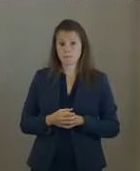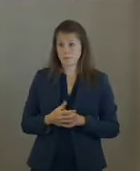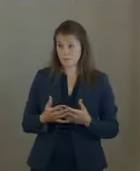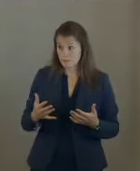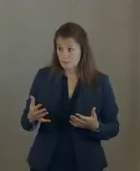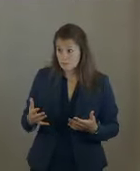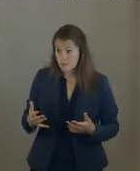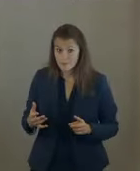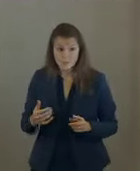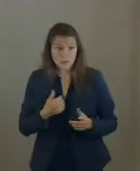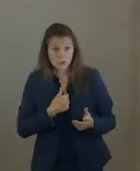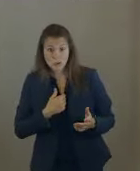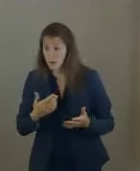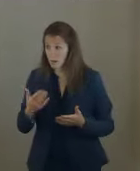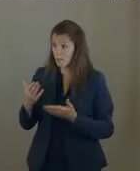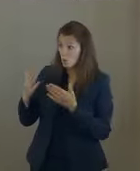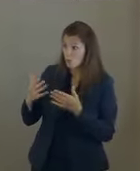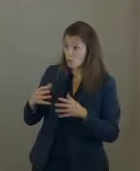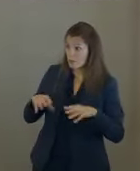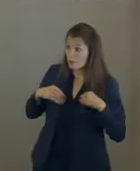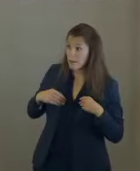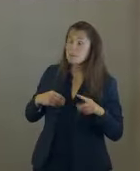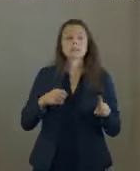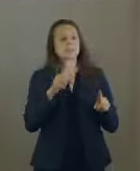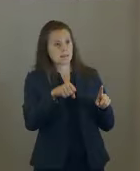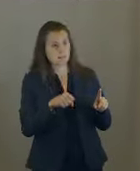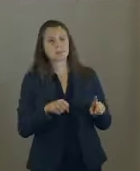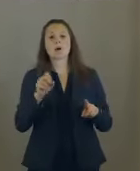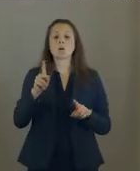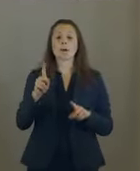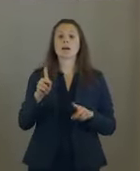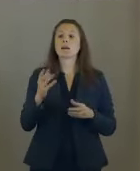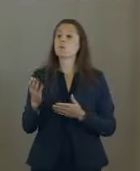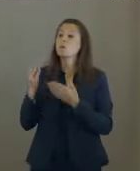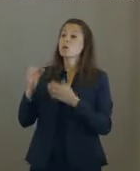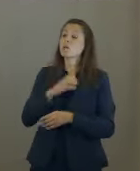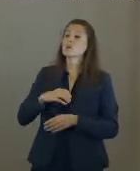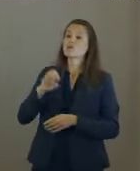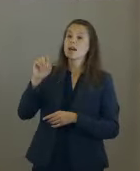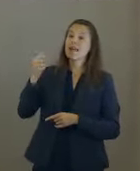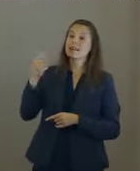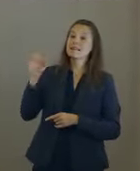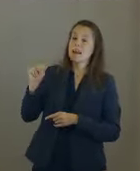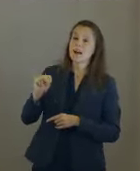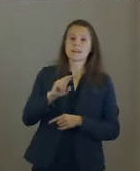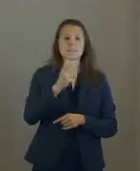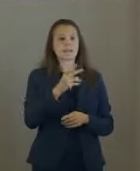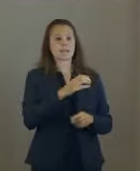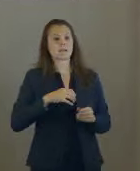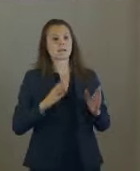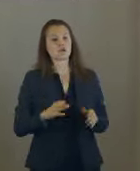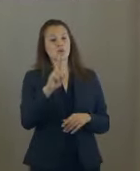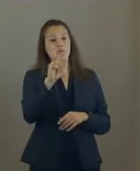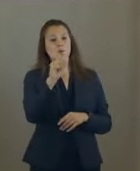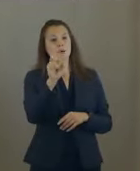That is a motion? Sorry. The motion to adopt the? Yes. Thank you. Moved by Commissioner Elasan, seconded by Commissioner Roberson